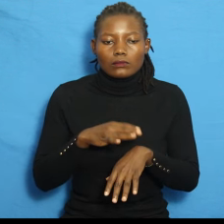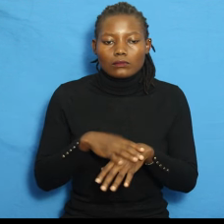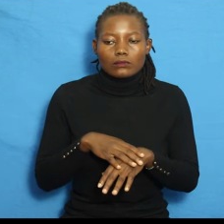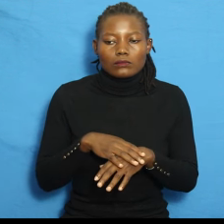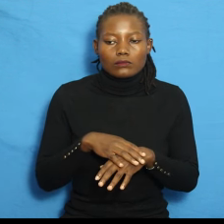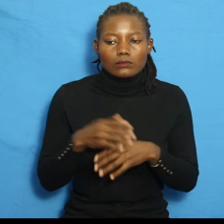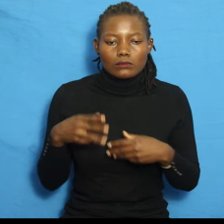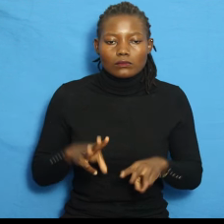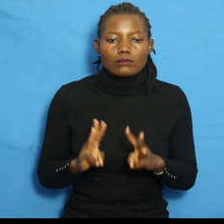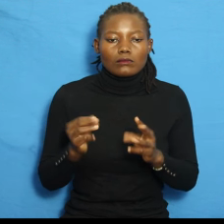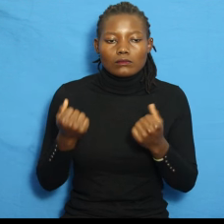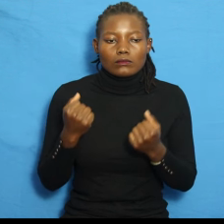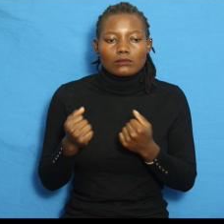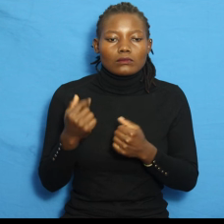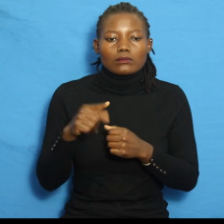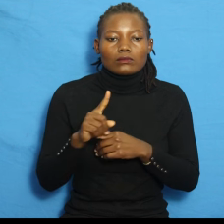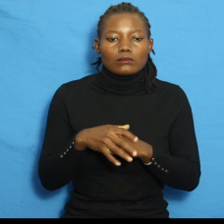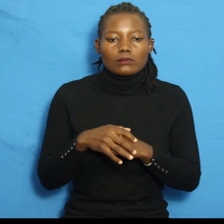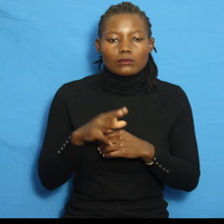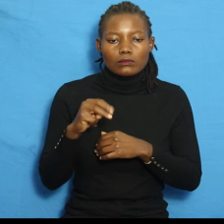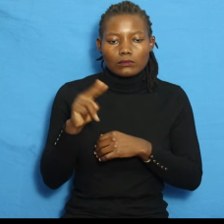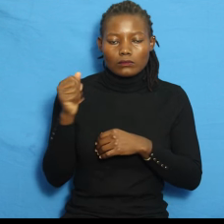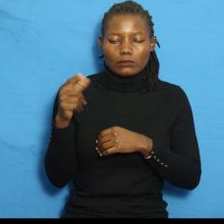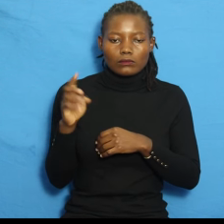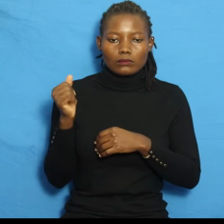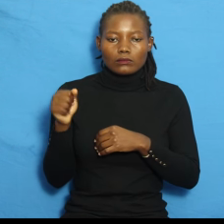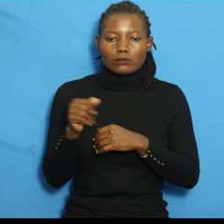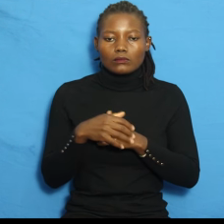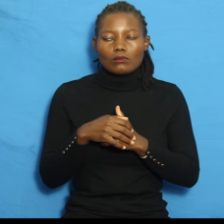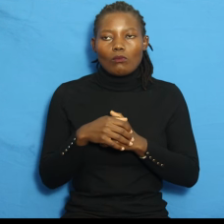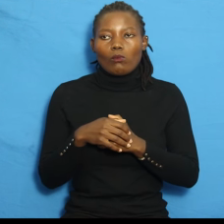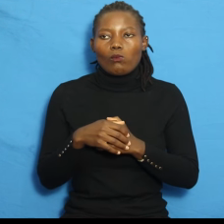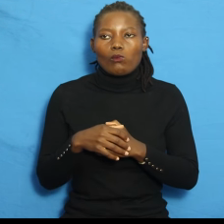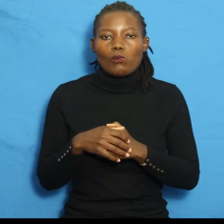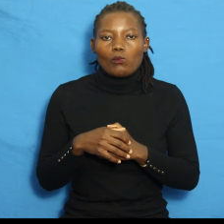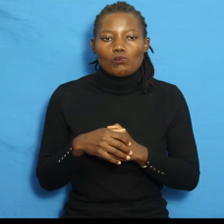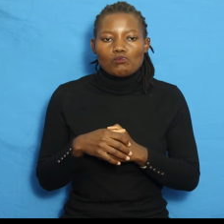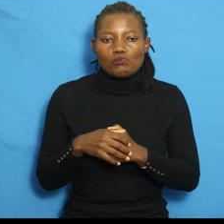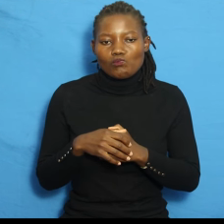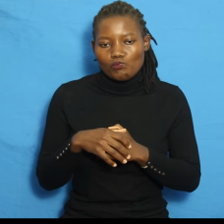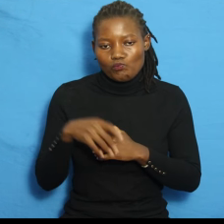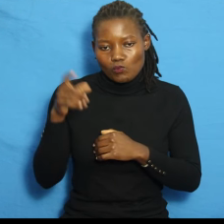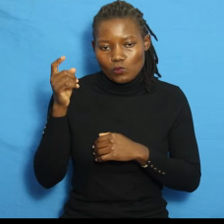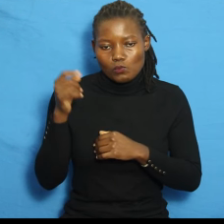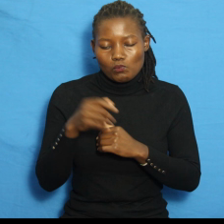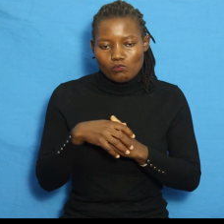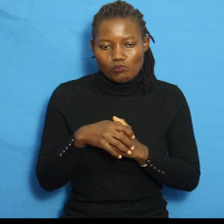biking. They are great ways to stay in shape and strengthen your core muscles while maintaining good posture.